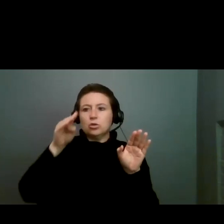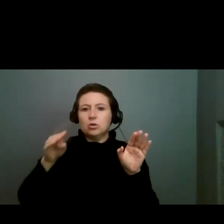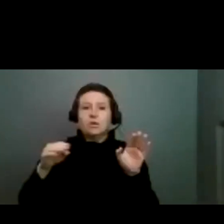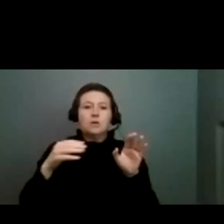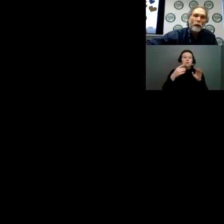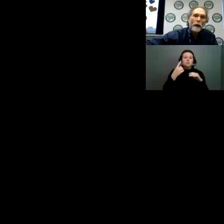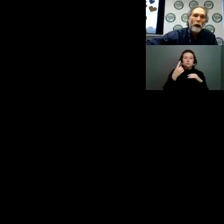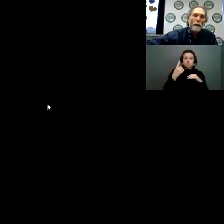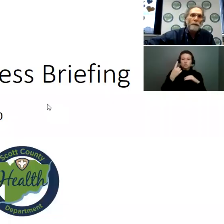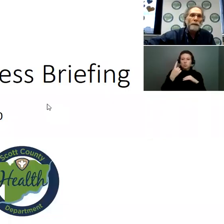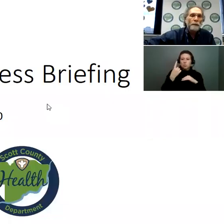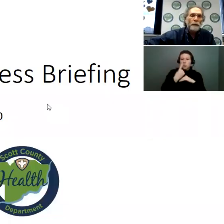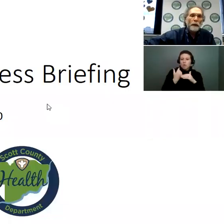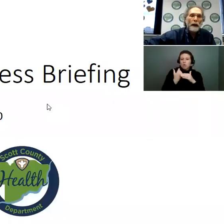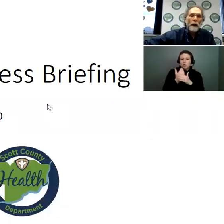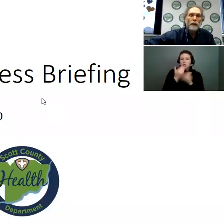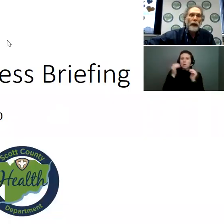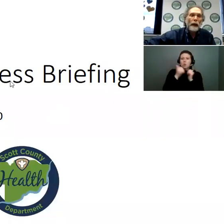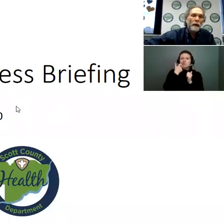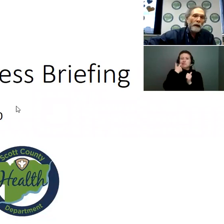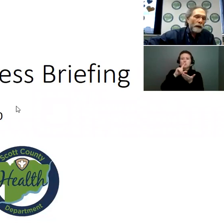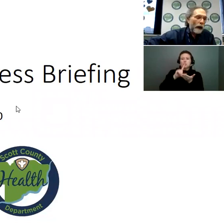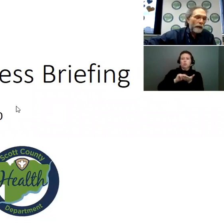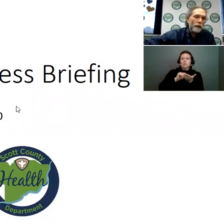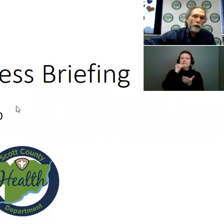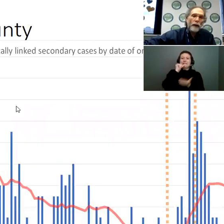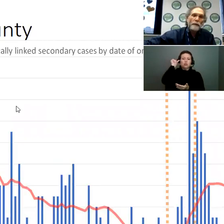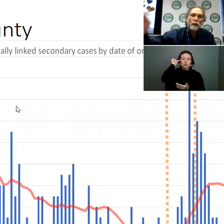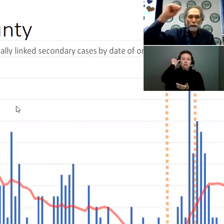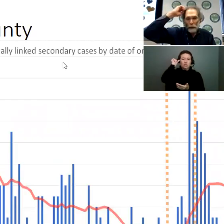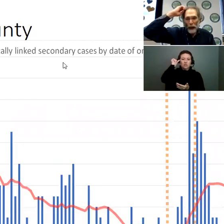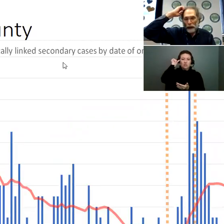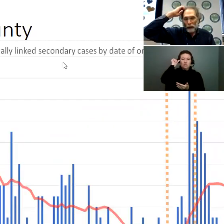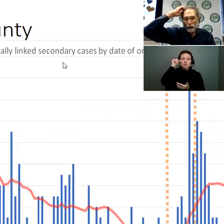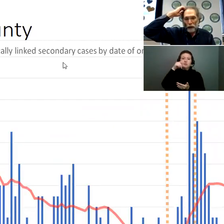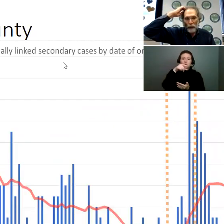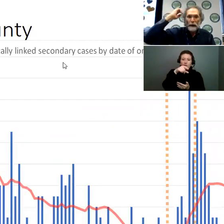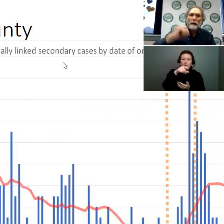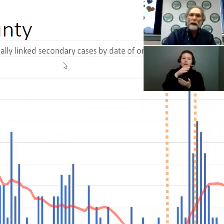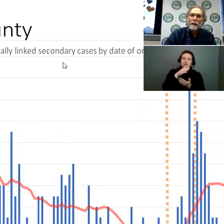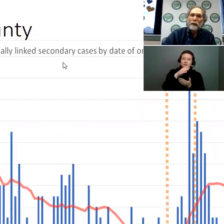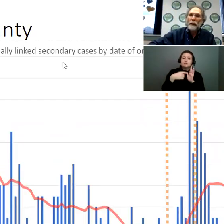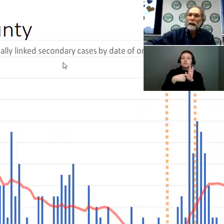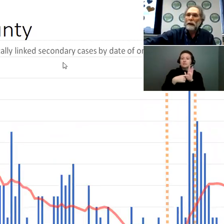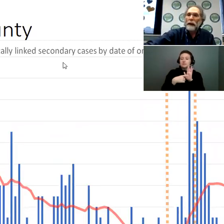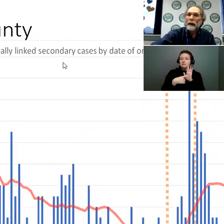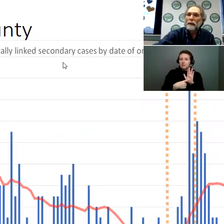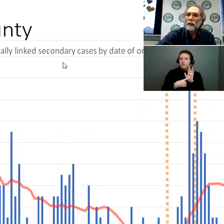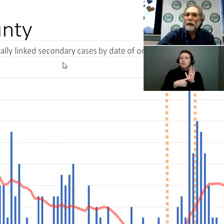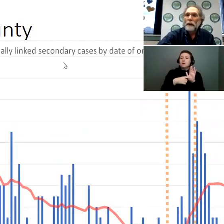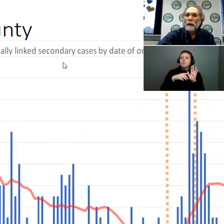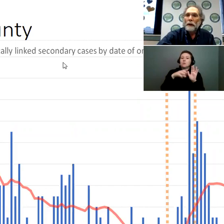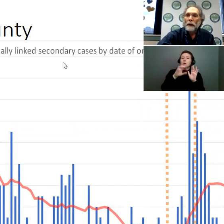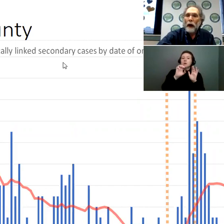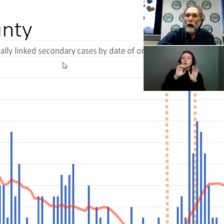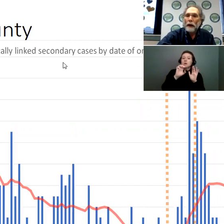from what was in the paper yesterday. These are some symptomatic cases and epidemiologically linked